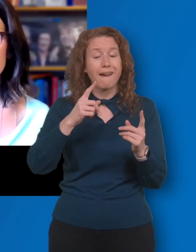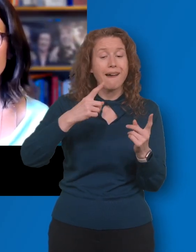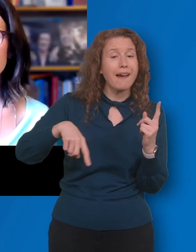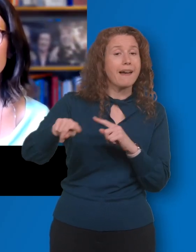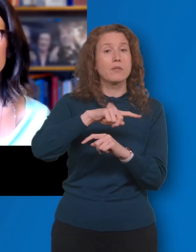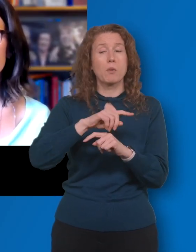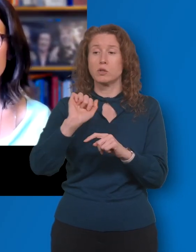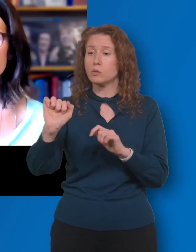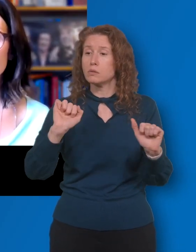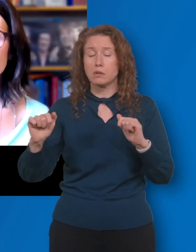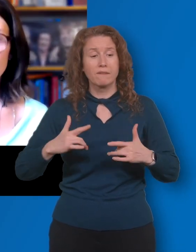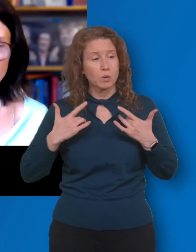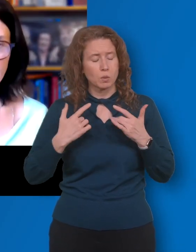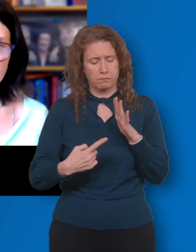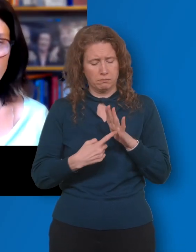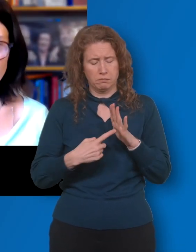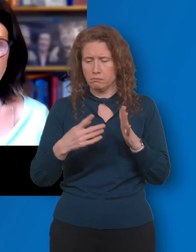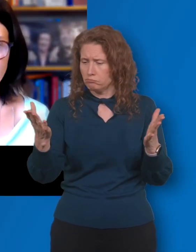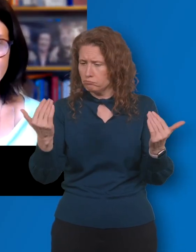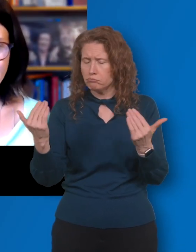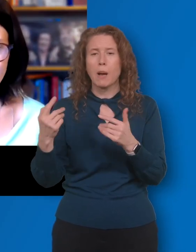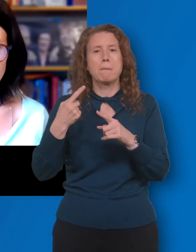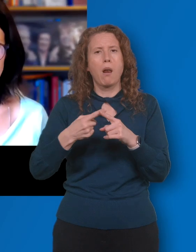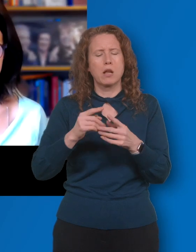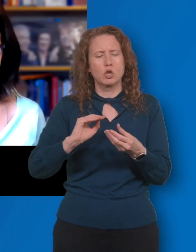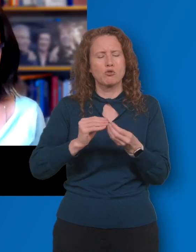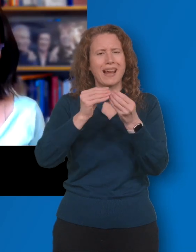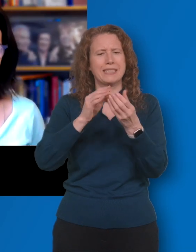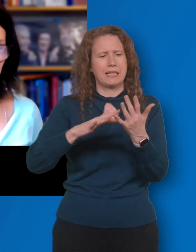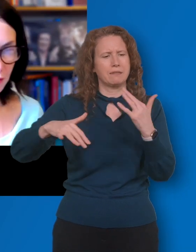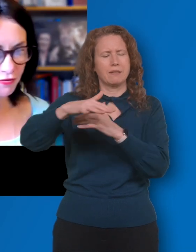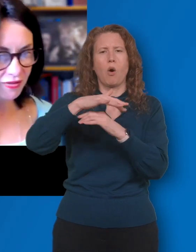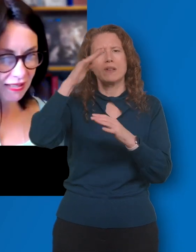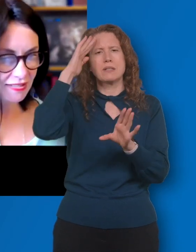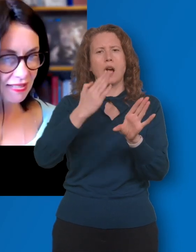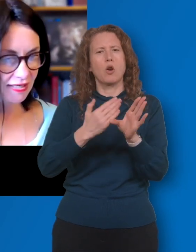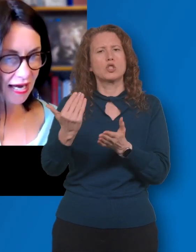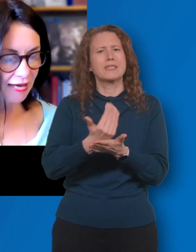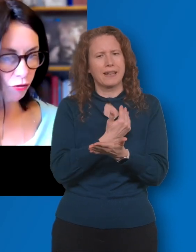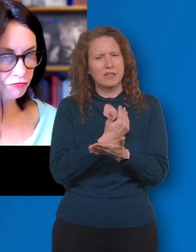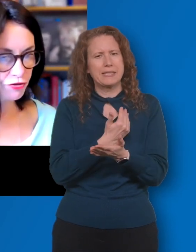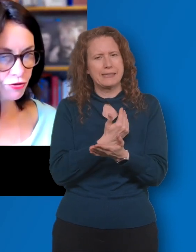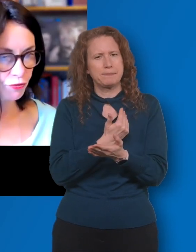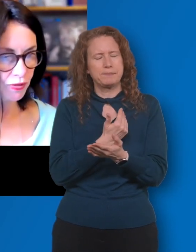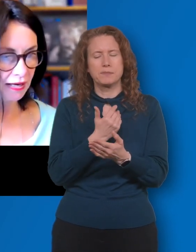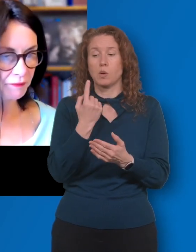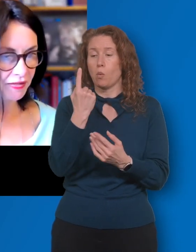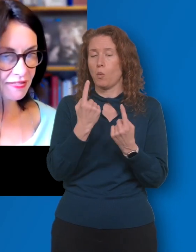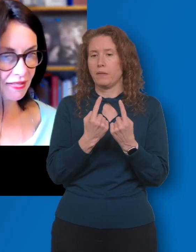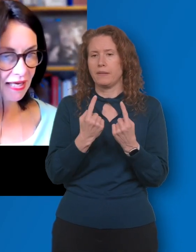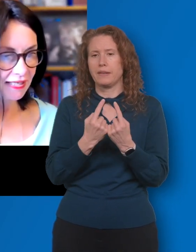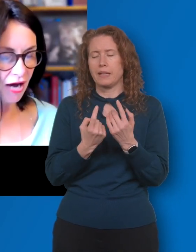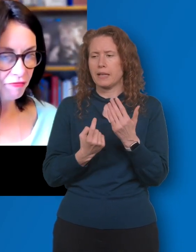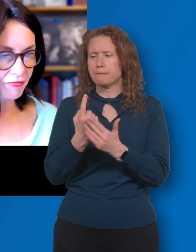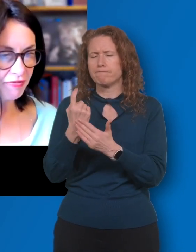and creating a climate also of psychological safety. So one of the things that I often do